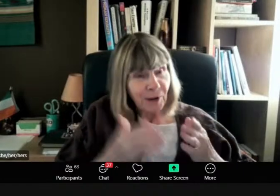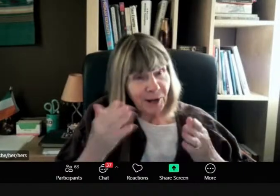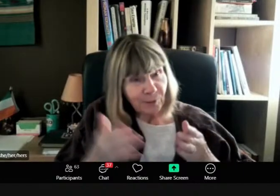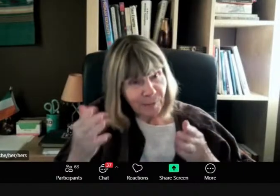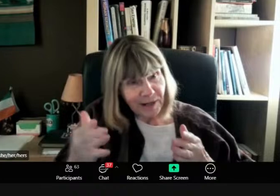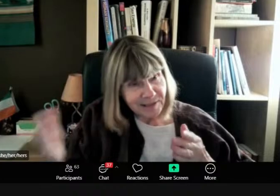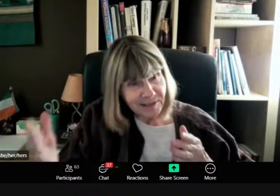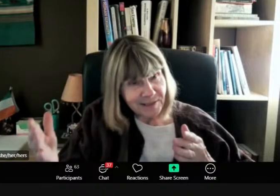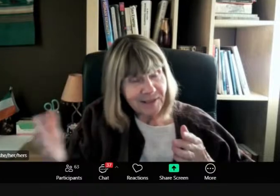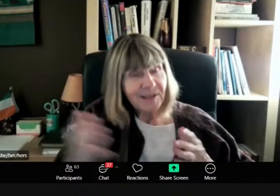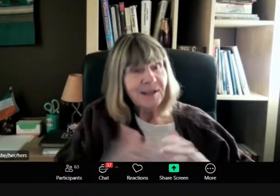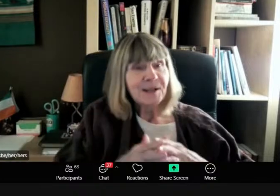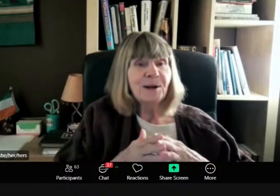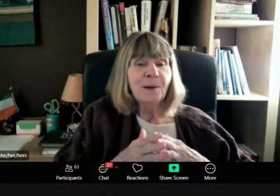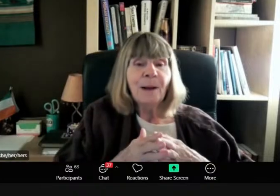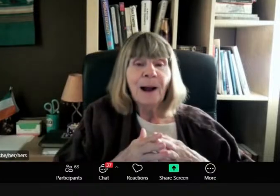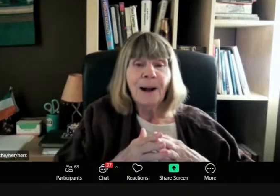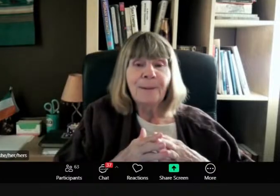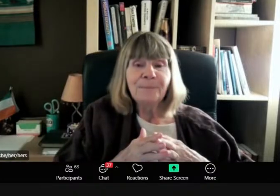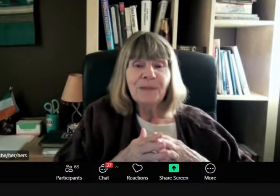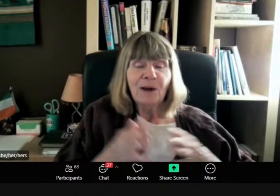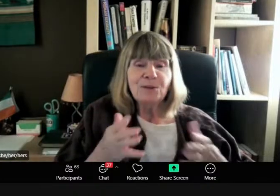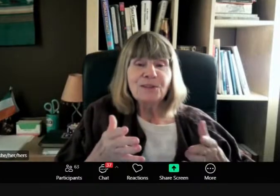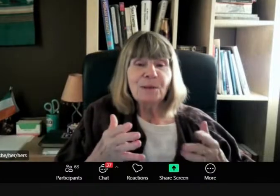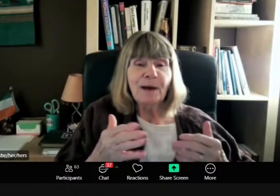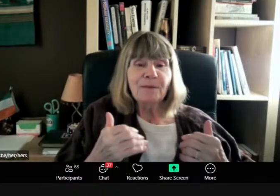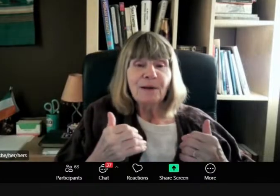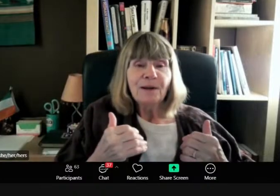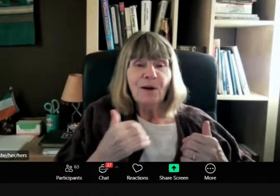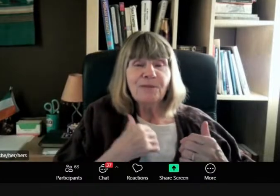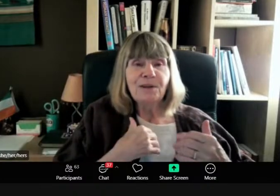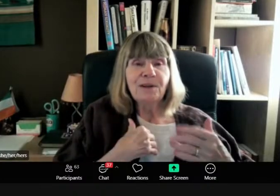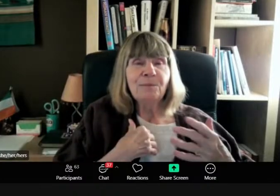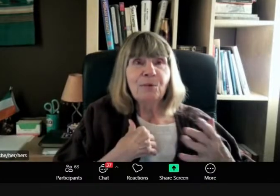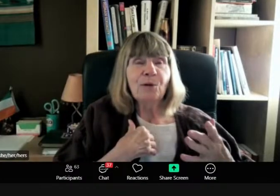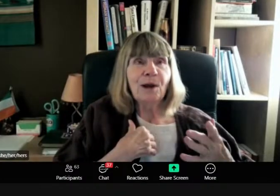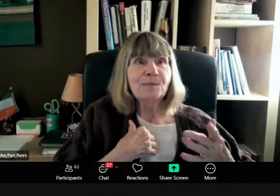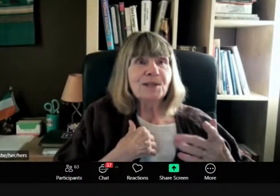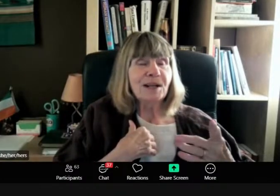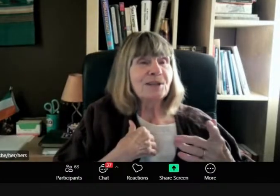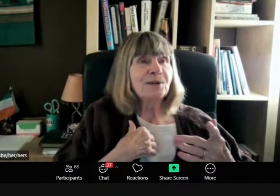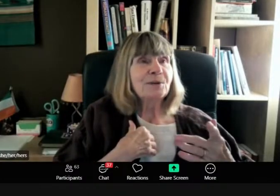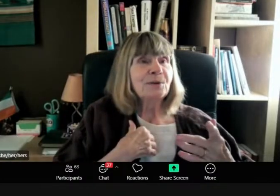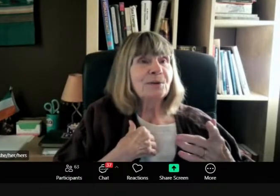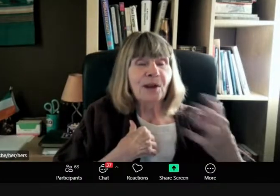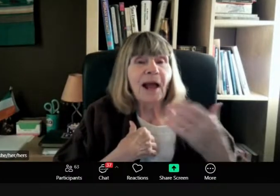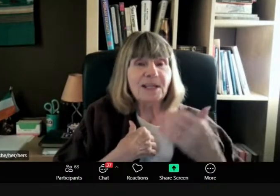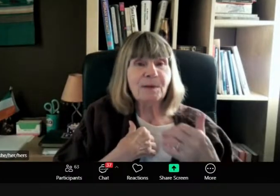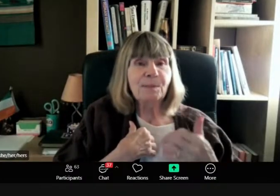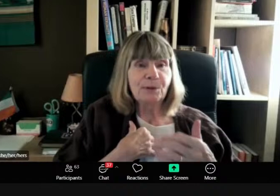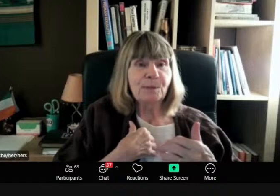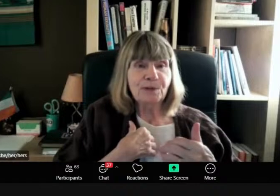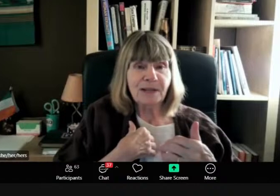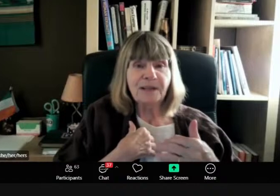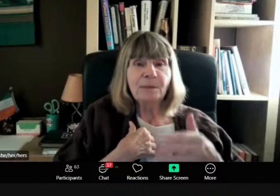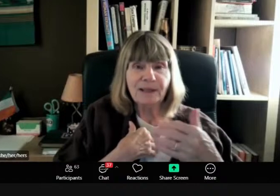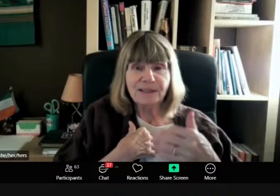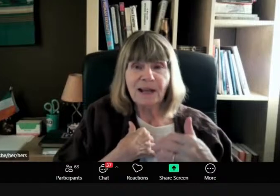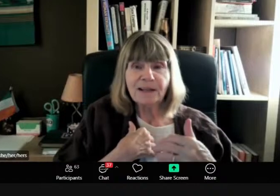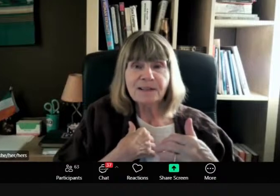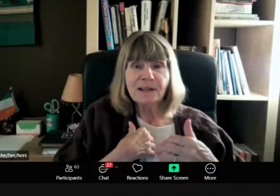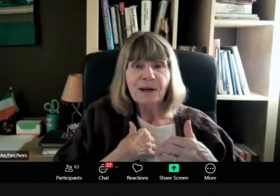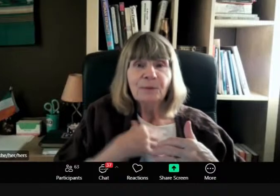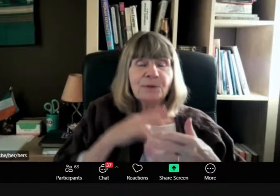on a regular basis. I always think about, often in programs that I do, we're the last people to present